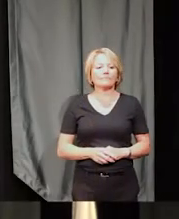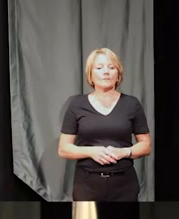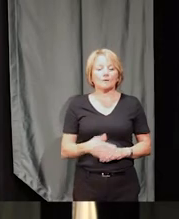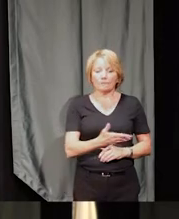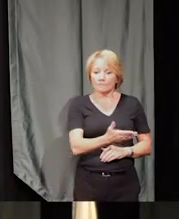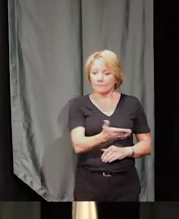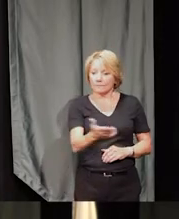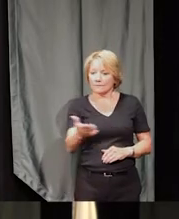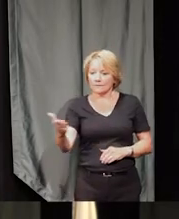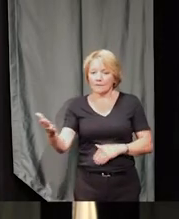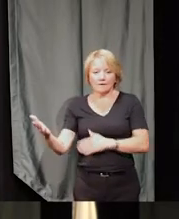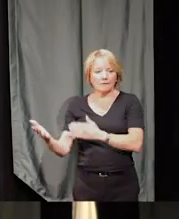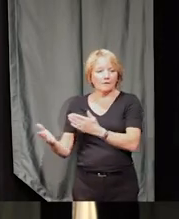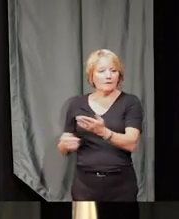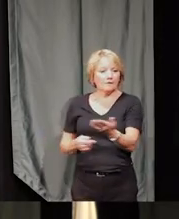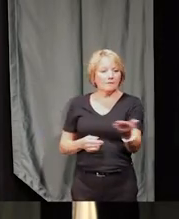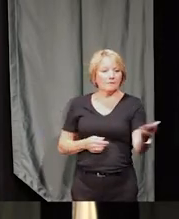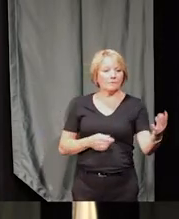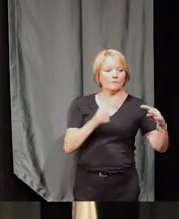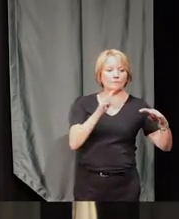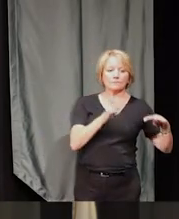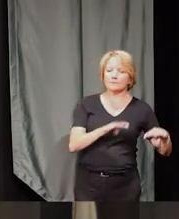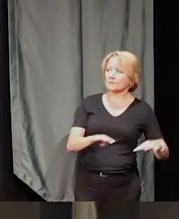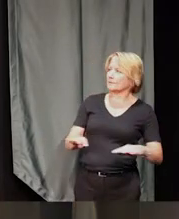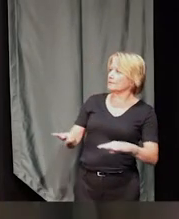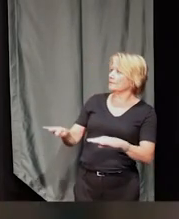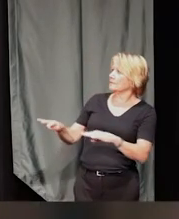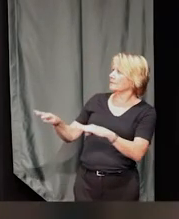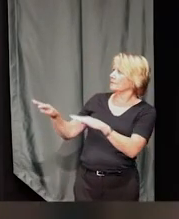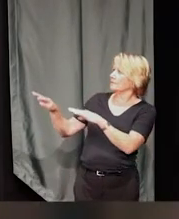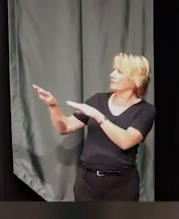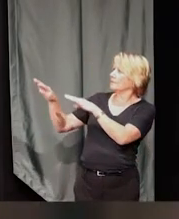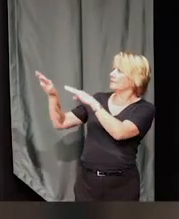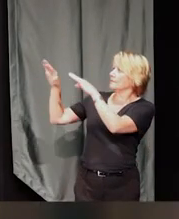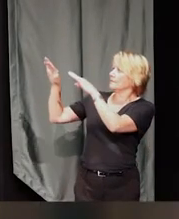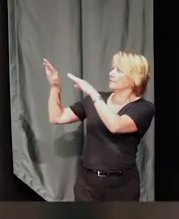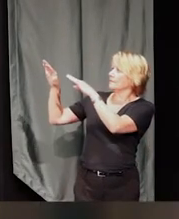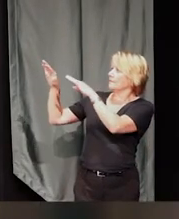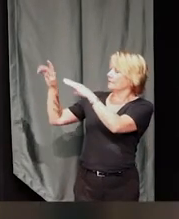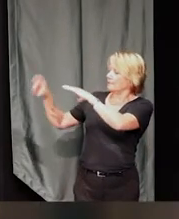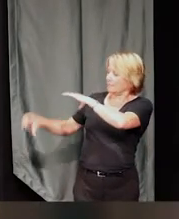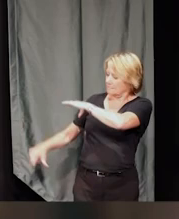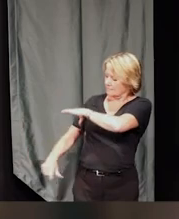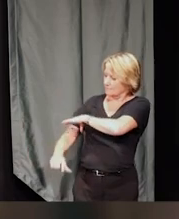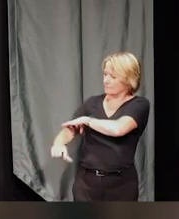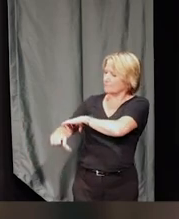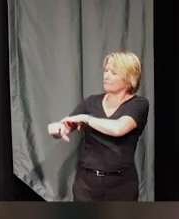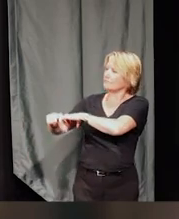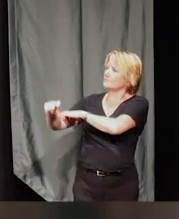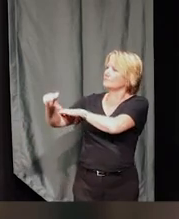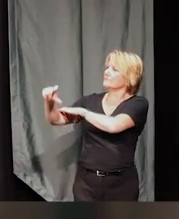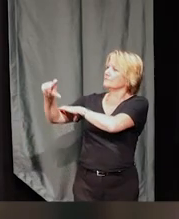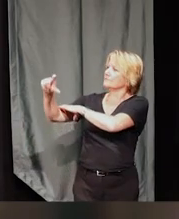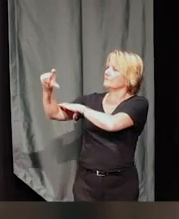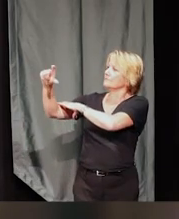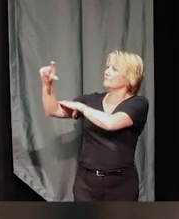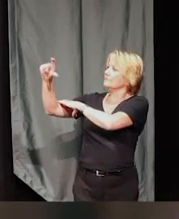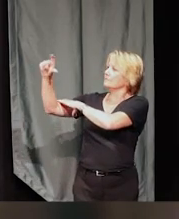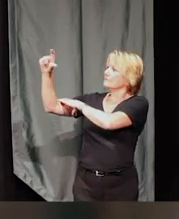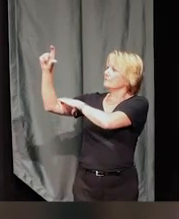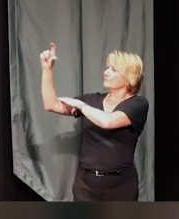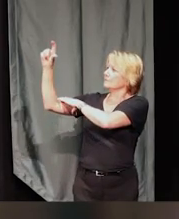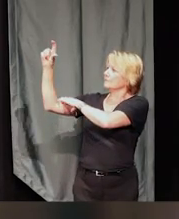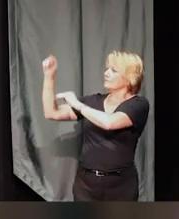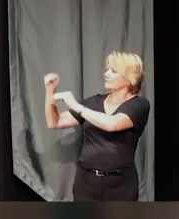Oh, say can you see by the dawn's